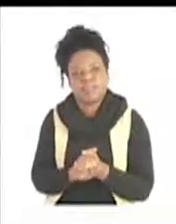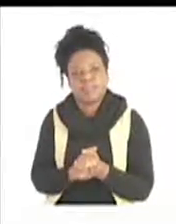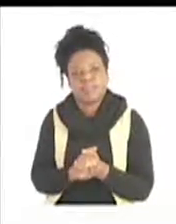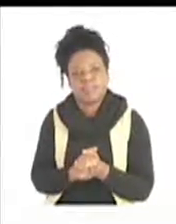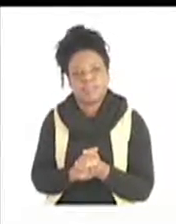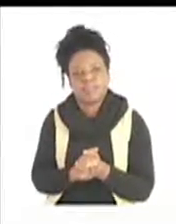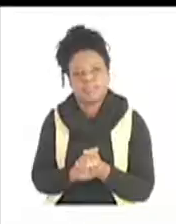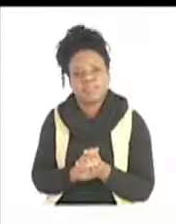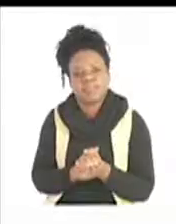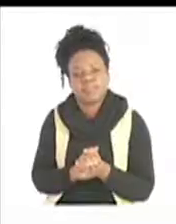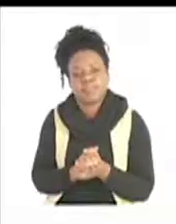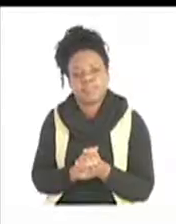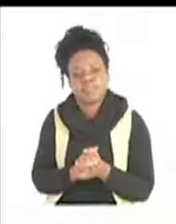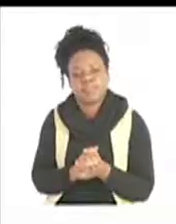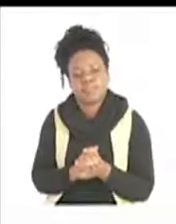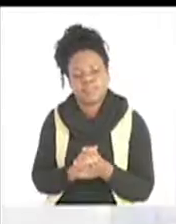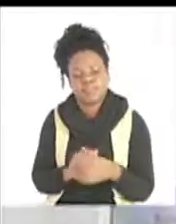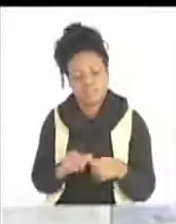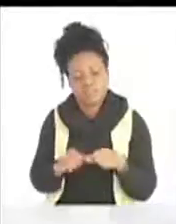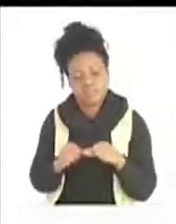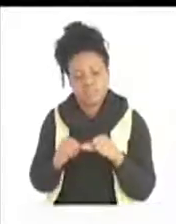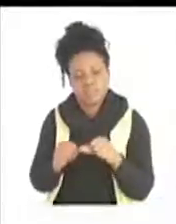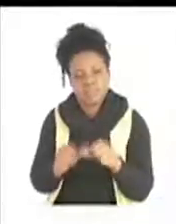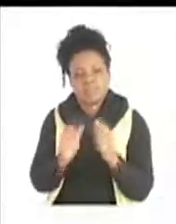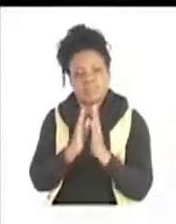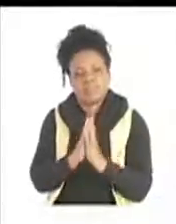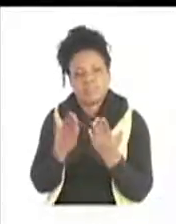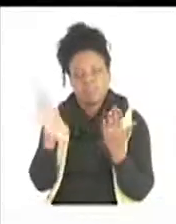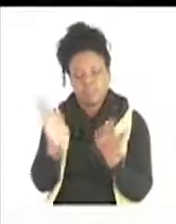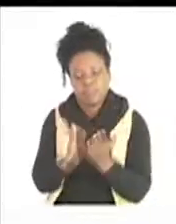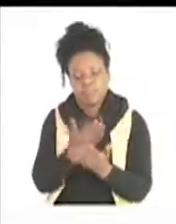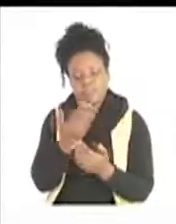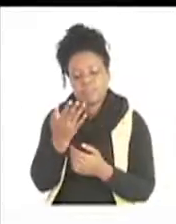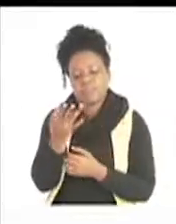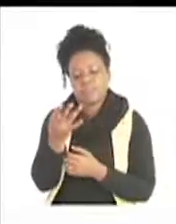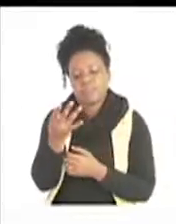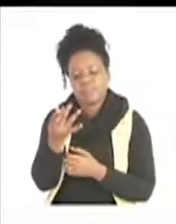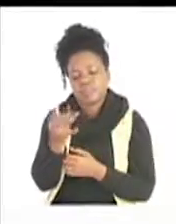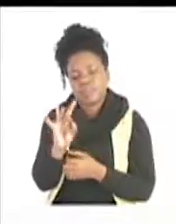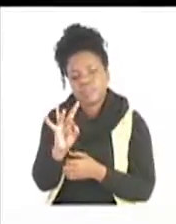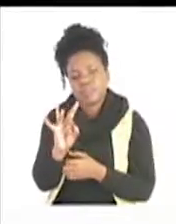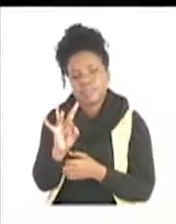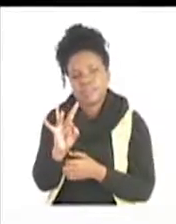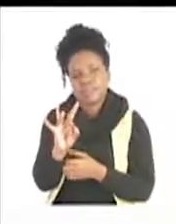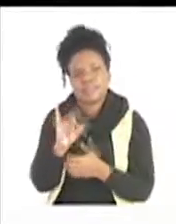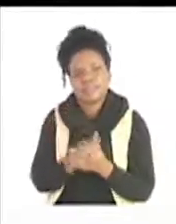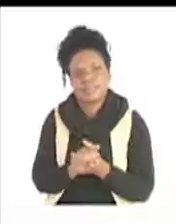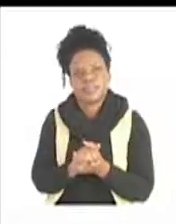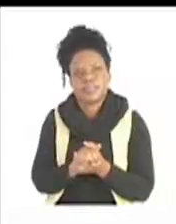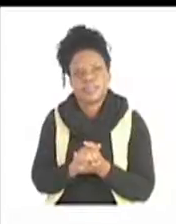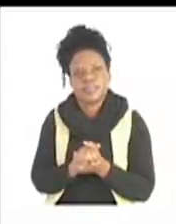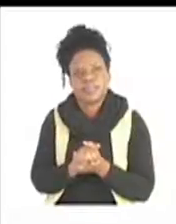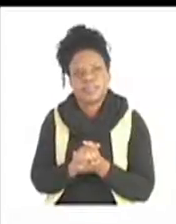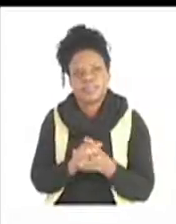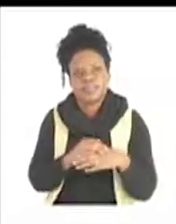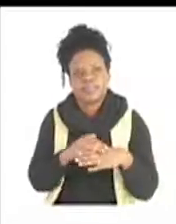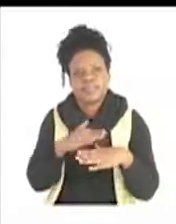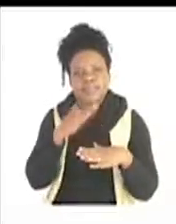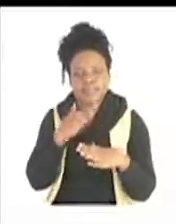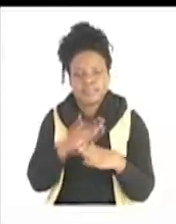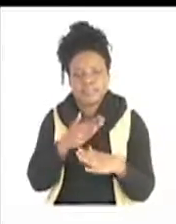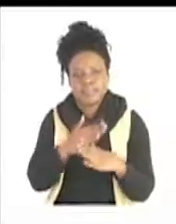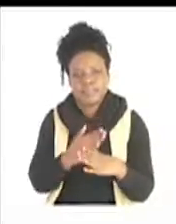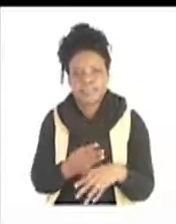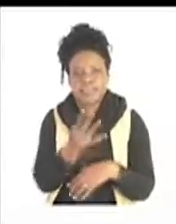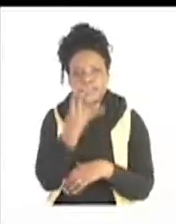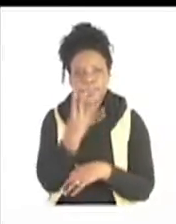Learners, let us look on page 8. On page 8, there is exercise